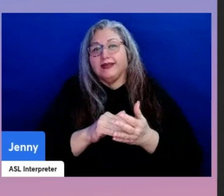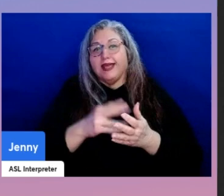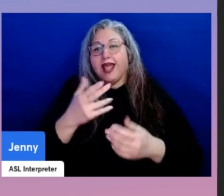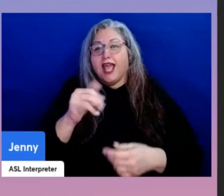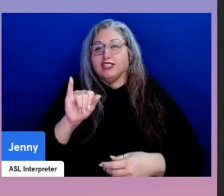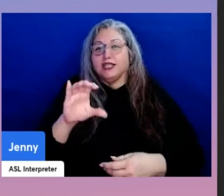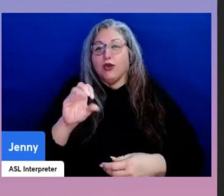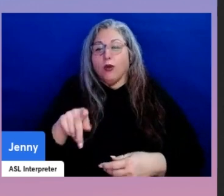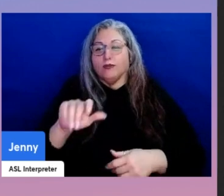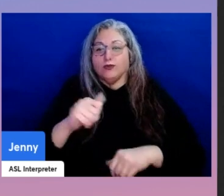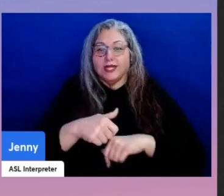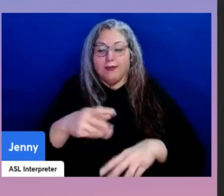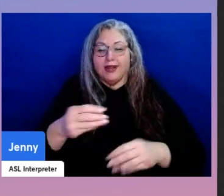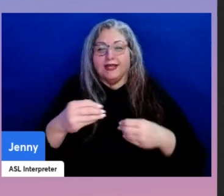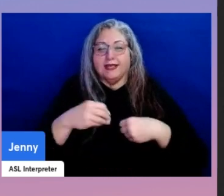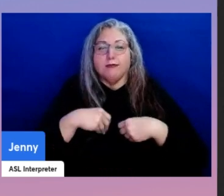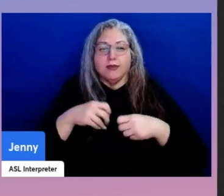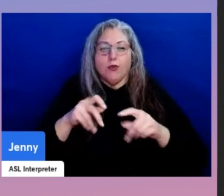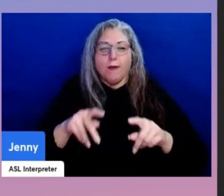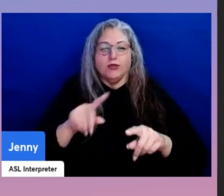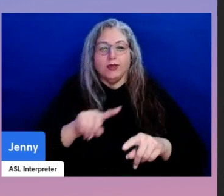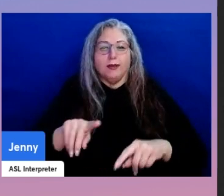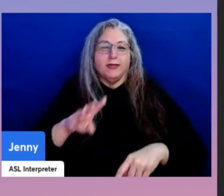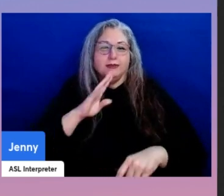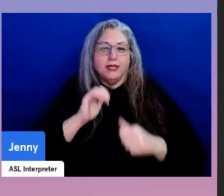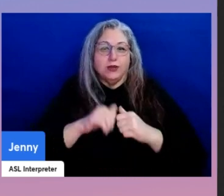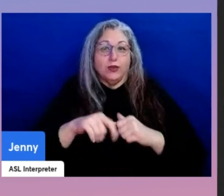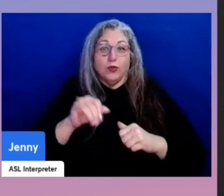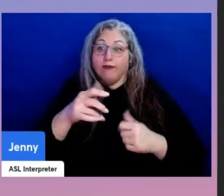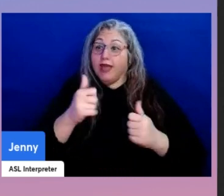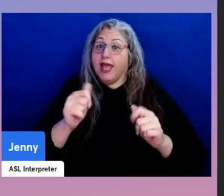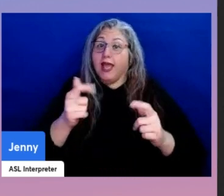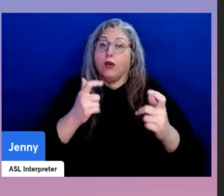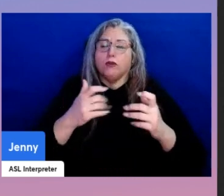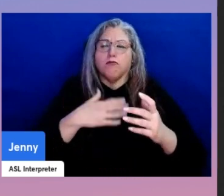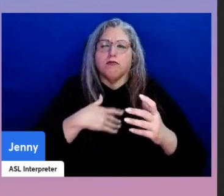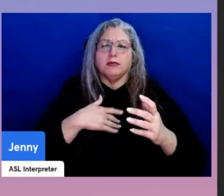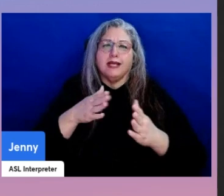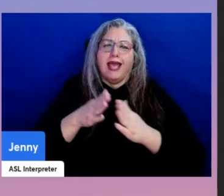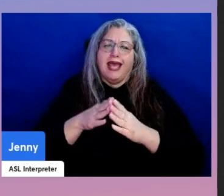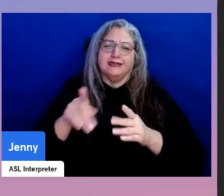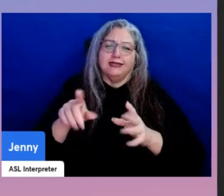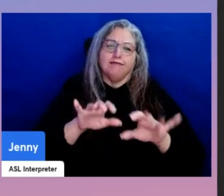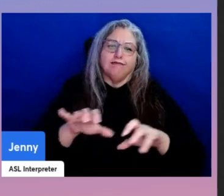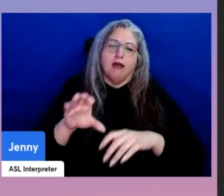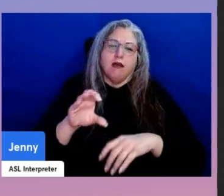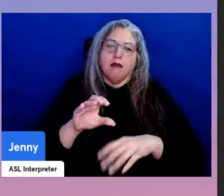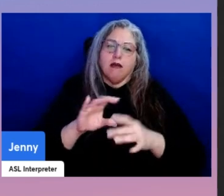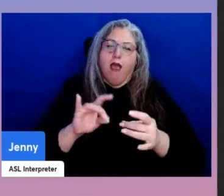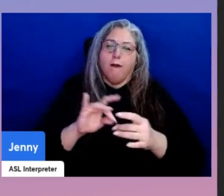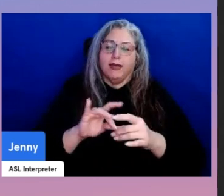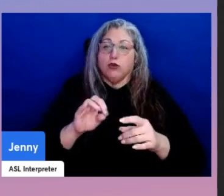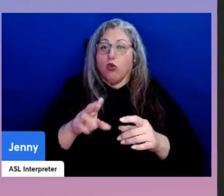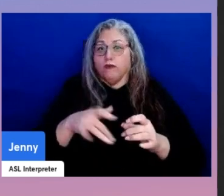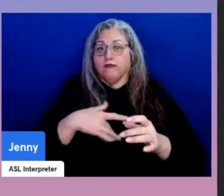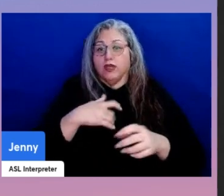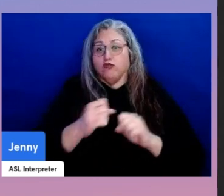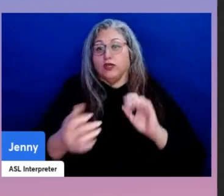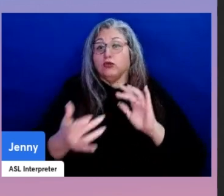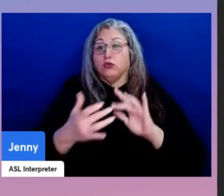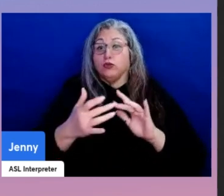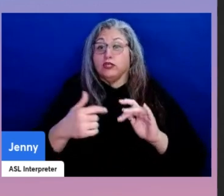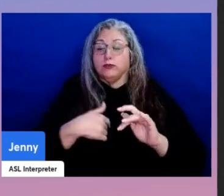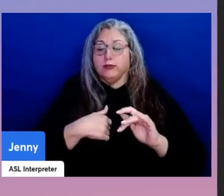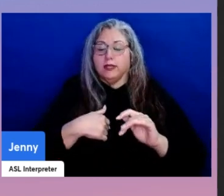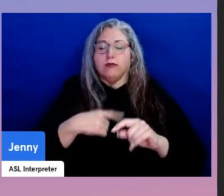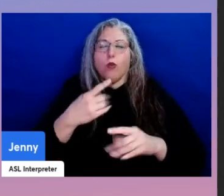this up and giving me the opportunity to speak here. If you have any questions, please ask them in the comments below, or feel free to reach out to me. The one thing I want to